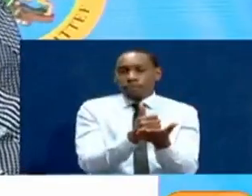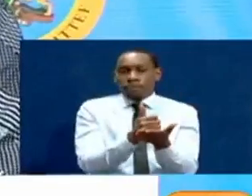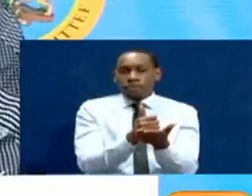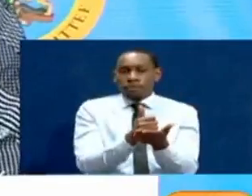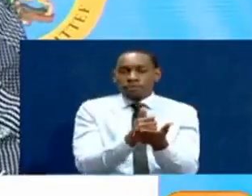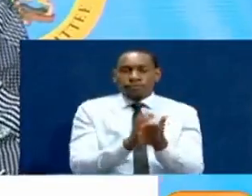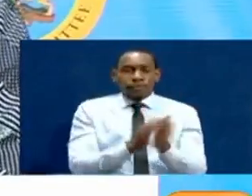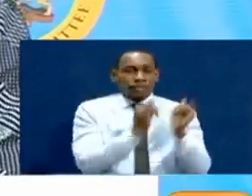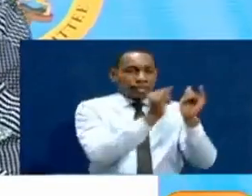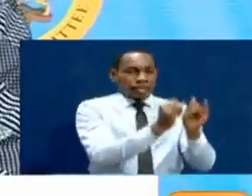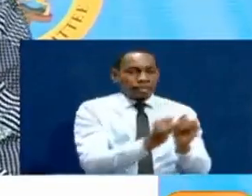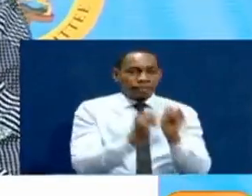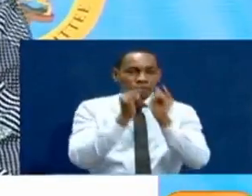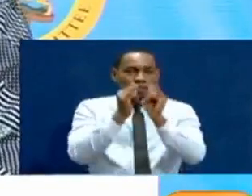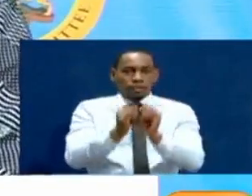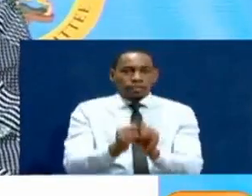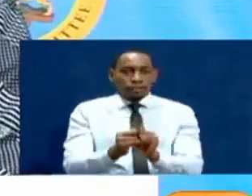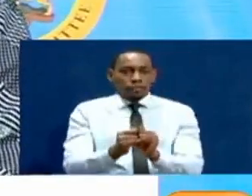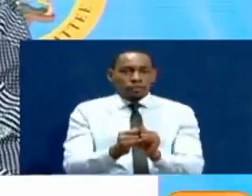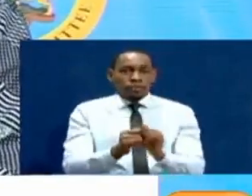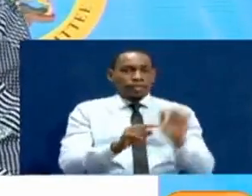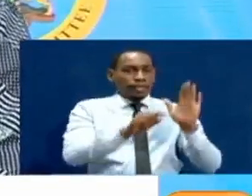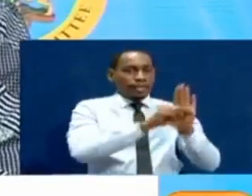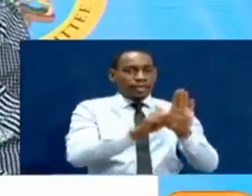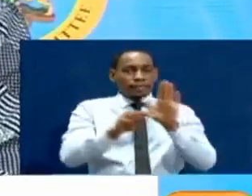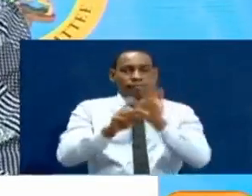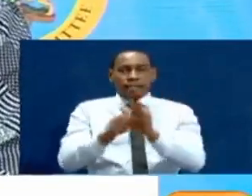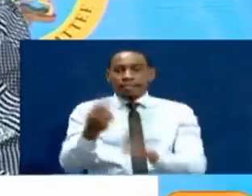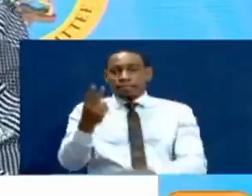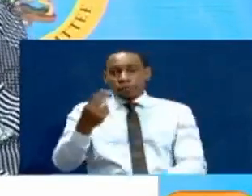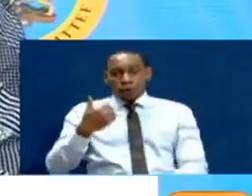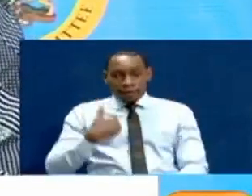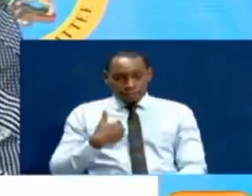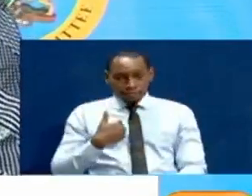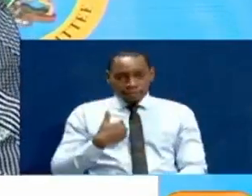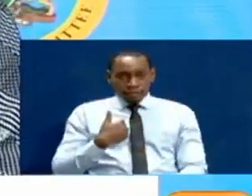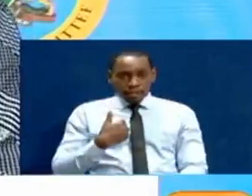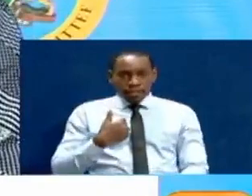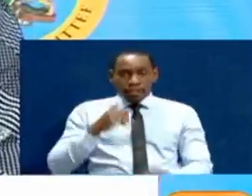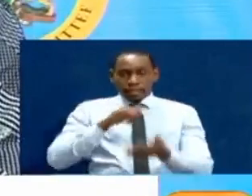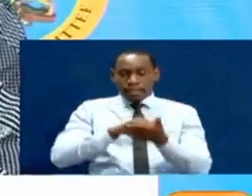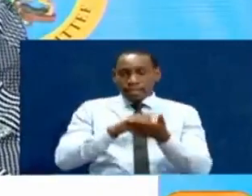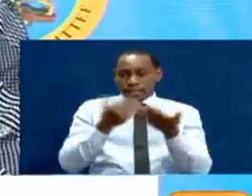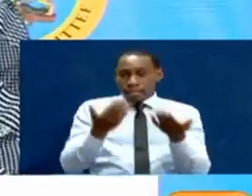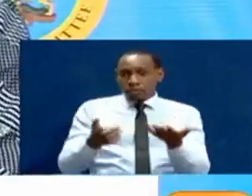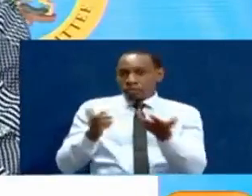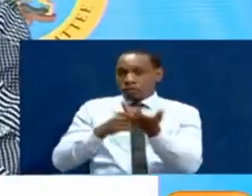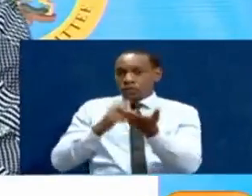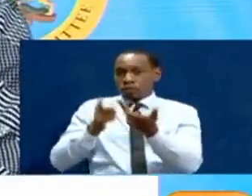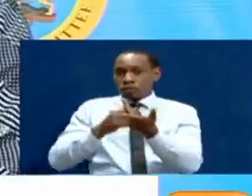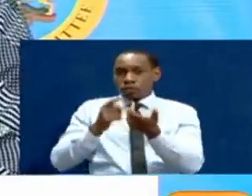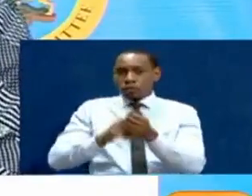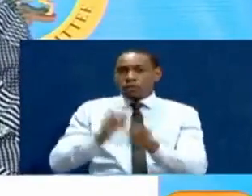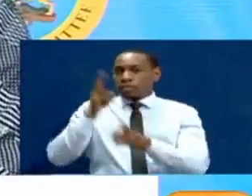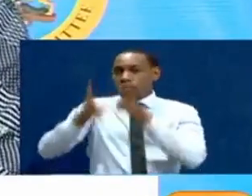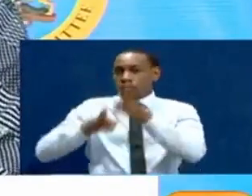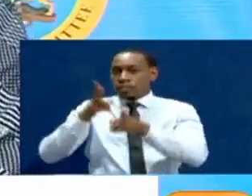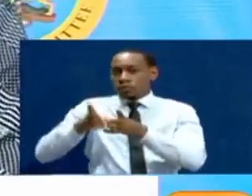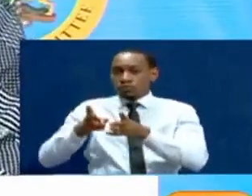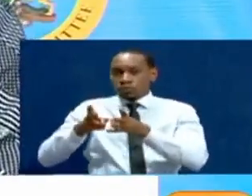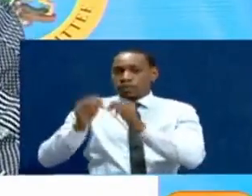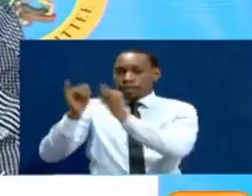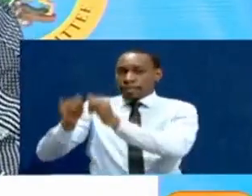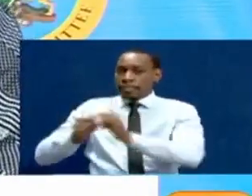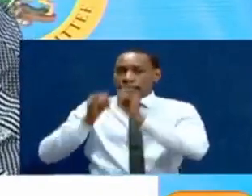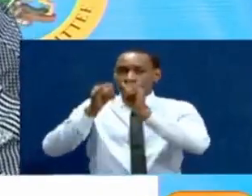The individuals have tested negative twice, and that brings in a total of 22